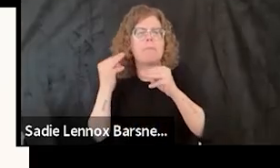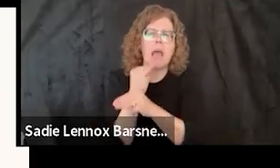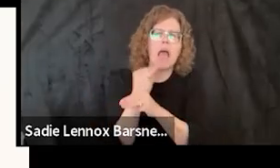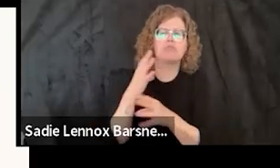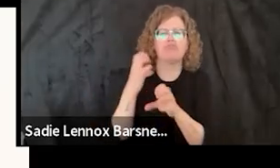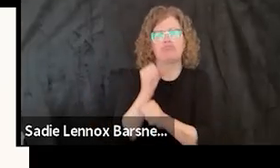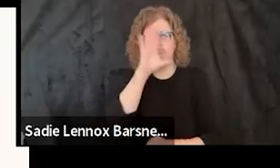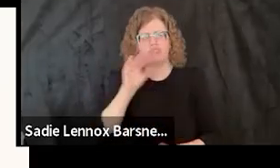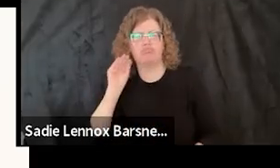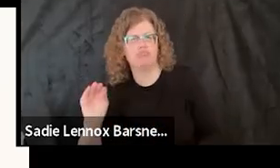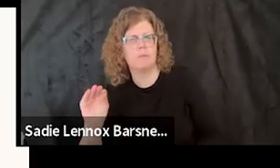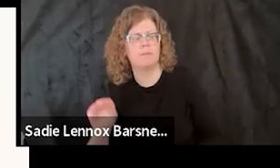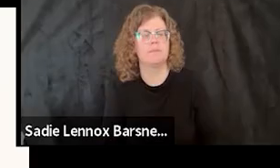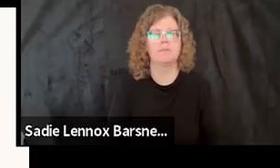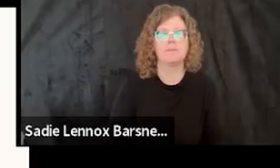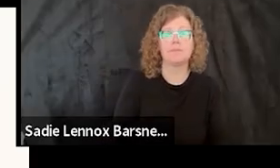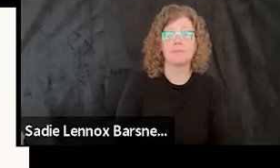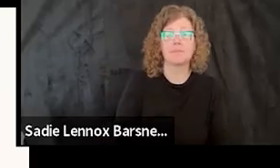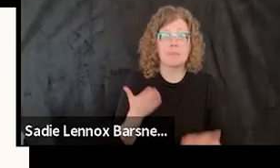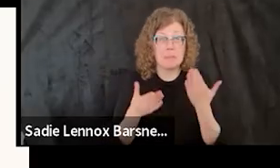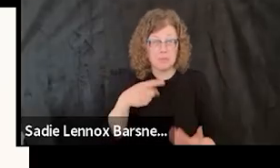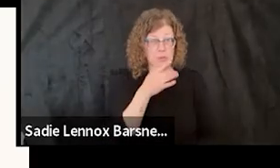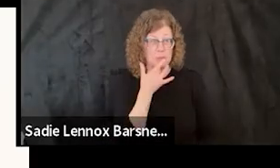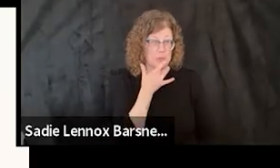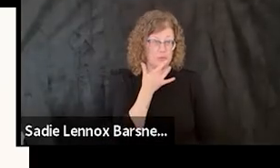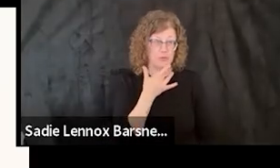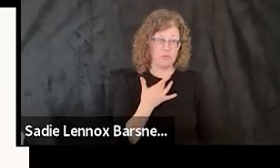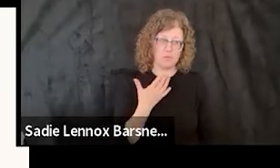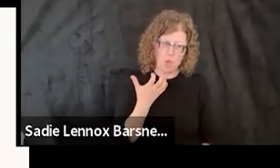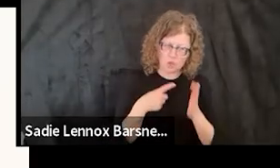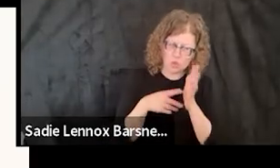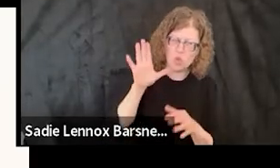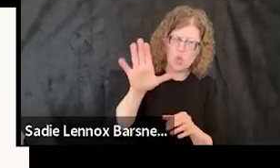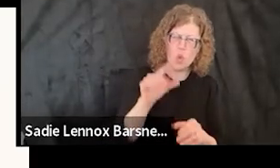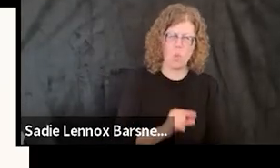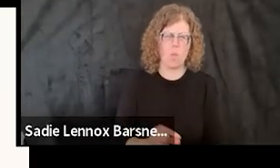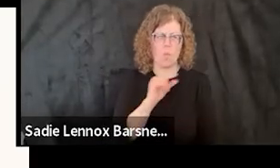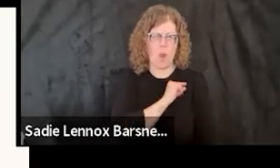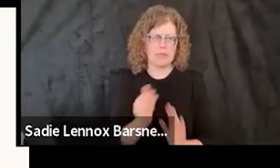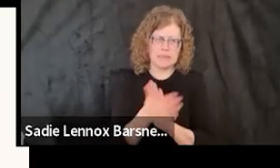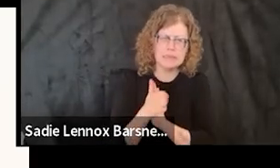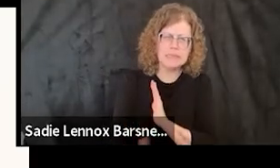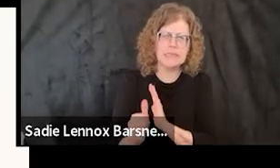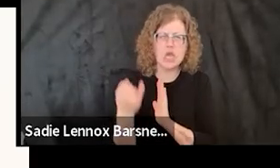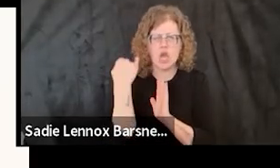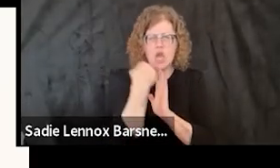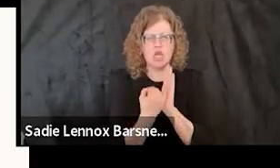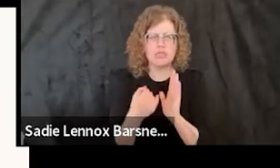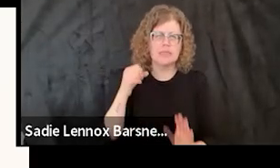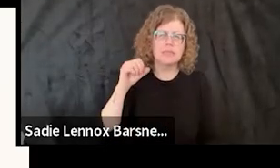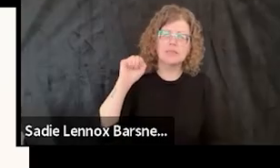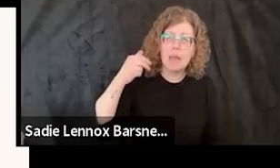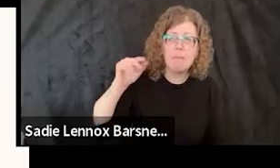You might consider including things that demonstrate the quality of your artistic work, such as samples of work, documentation of